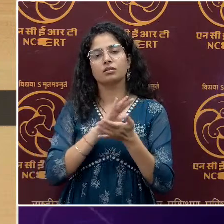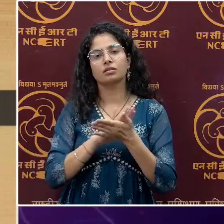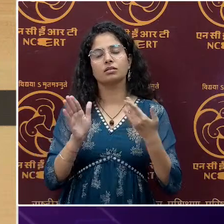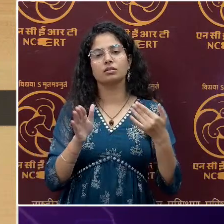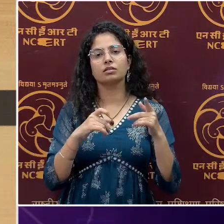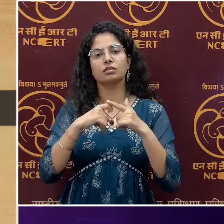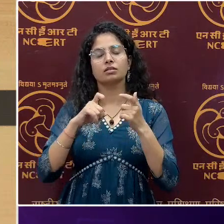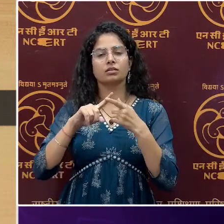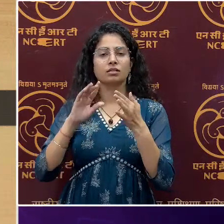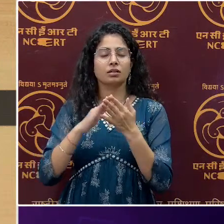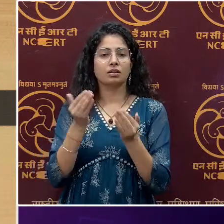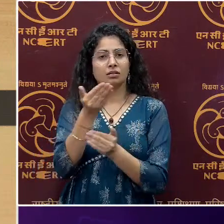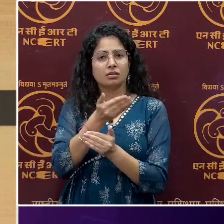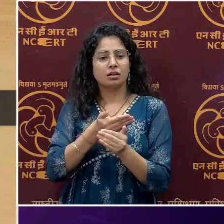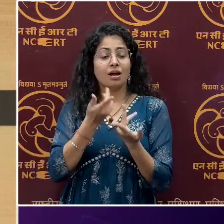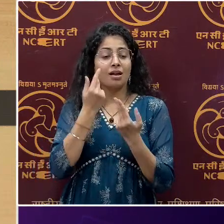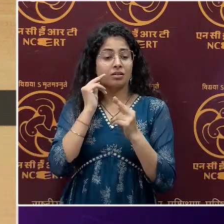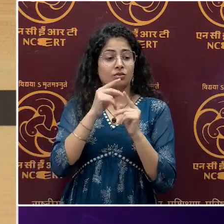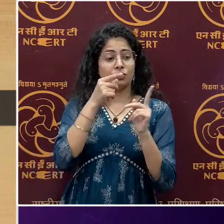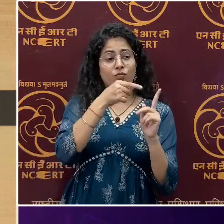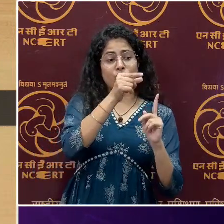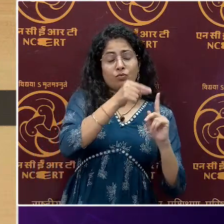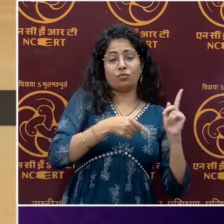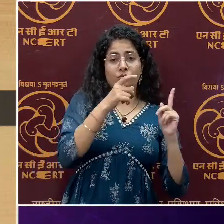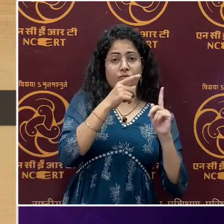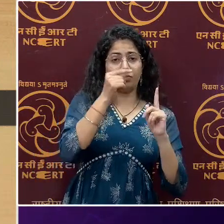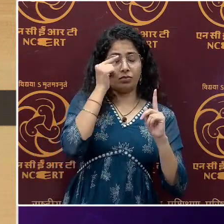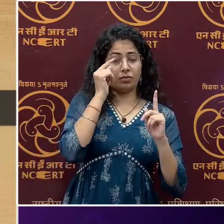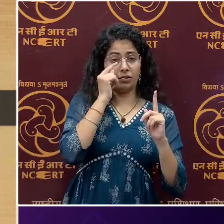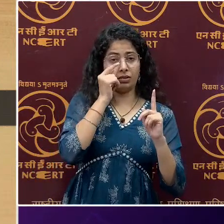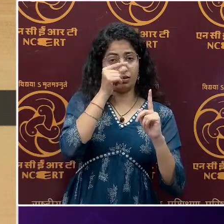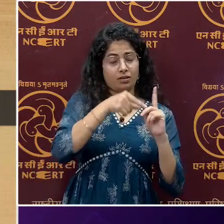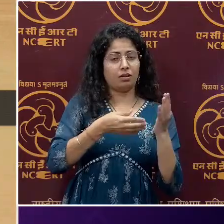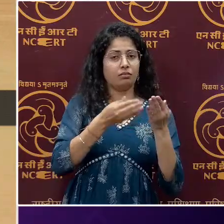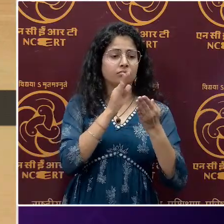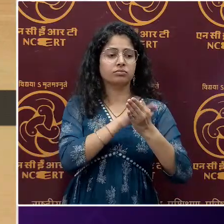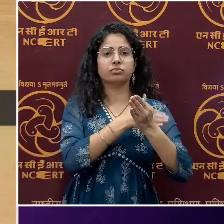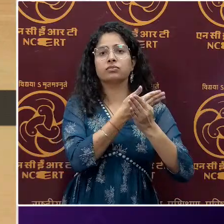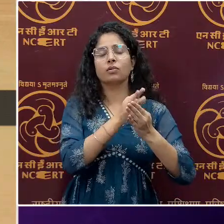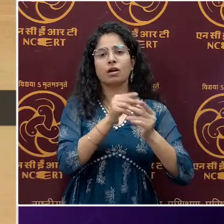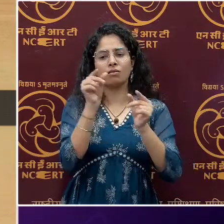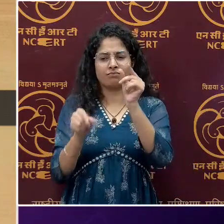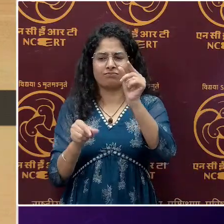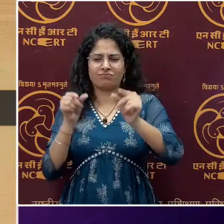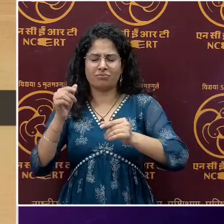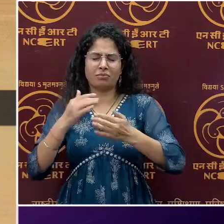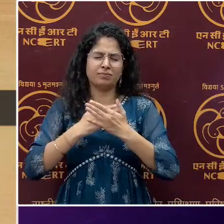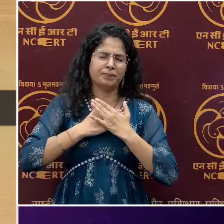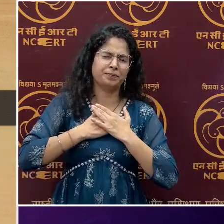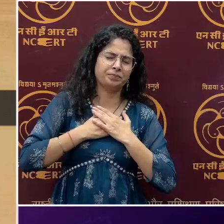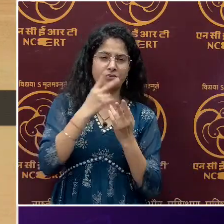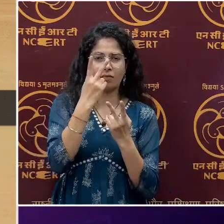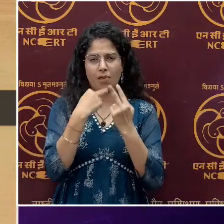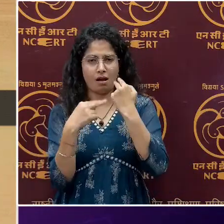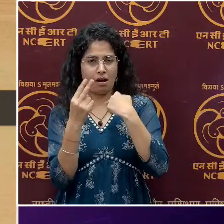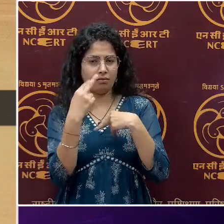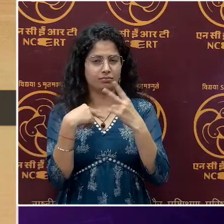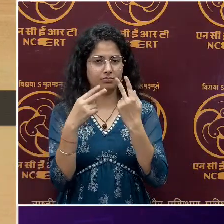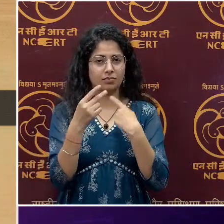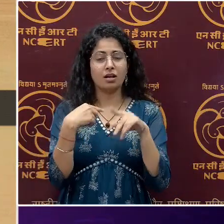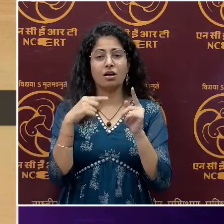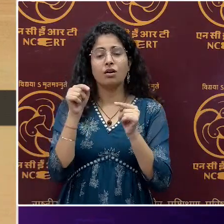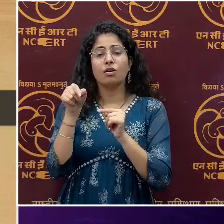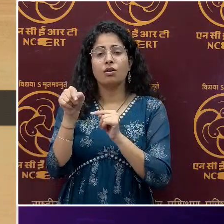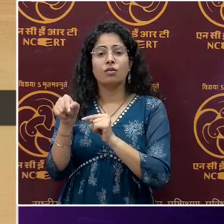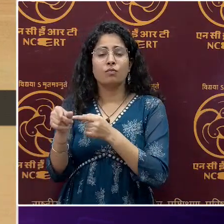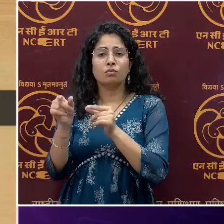everyone in the crowd was having goosebumps. Yeah, even And Pandit Jawaharlal Nehru had tears in his eyes. talking of Jawaharlal Nehru, ma'am, just look at the picture